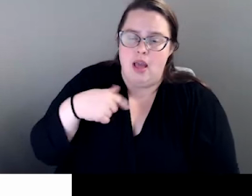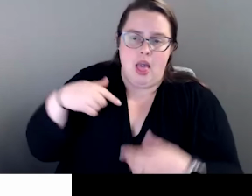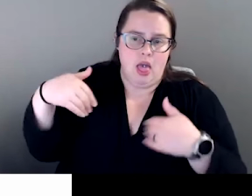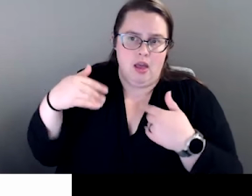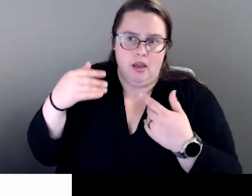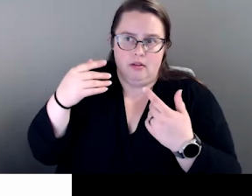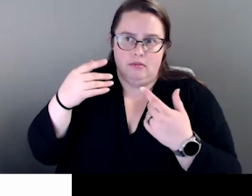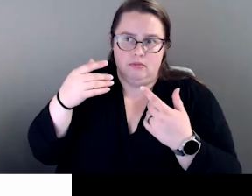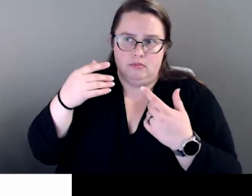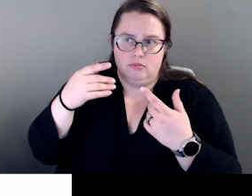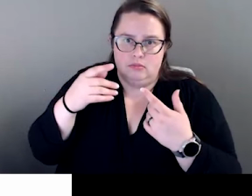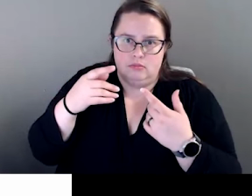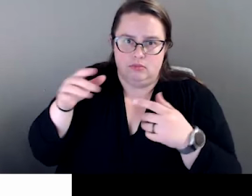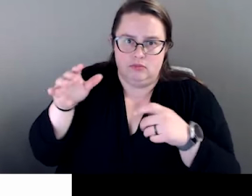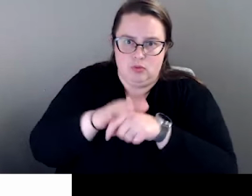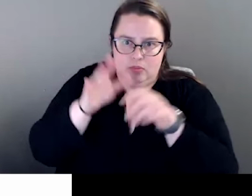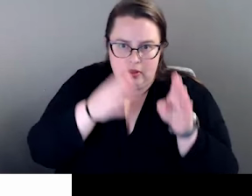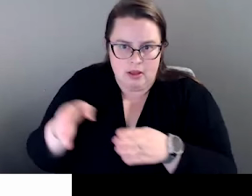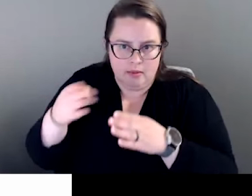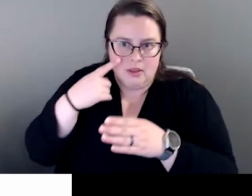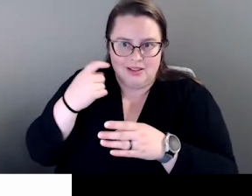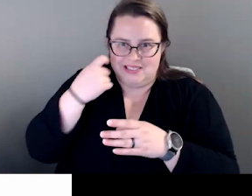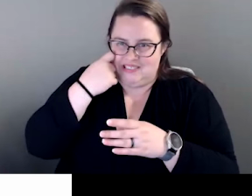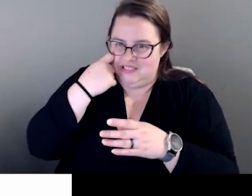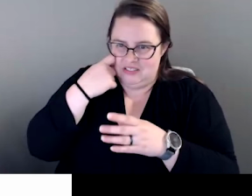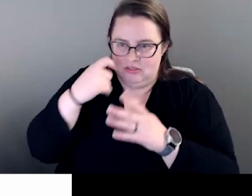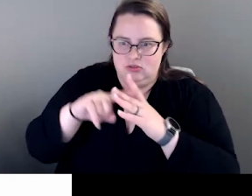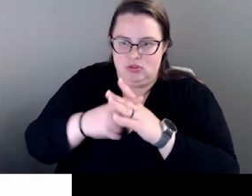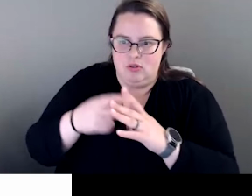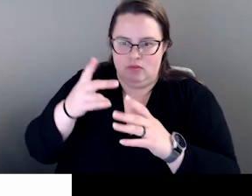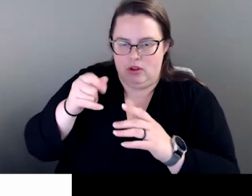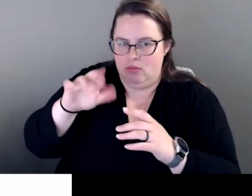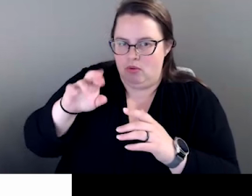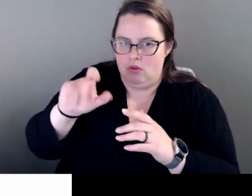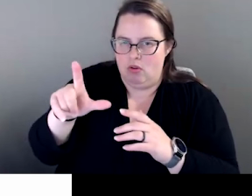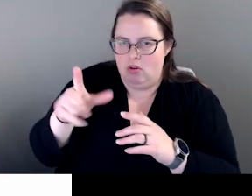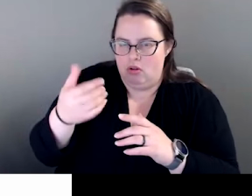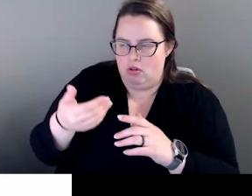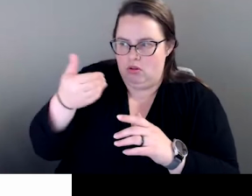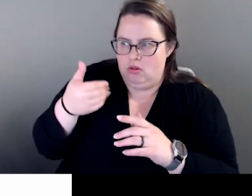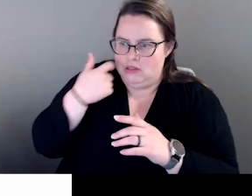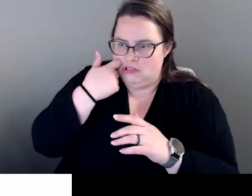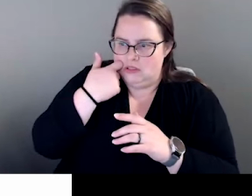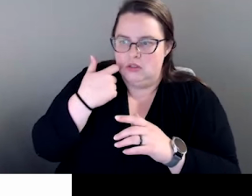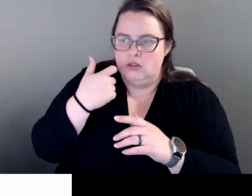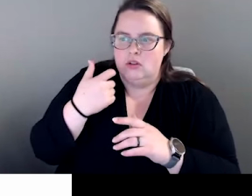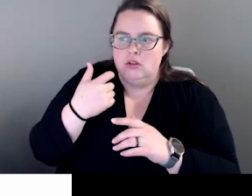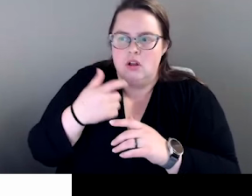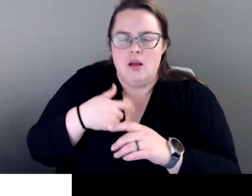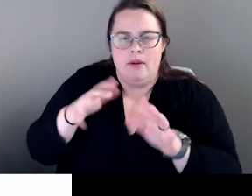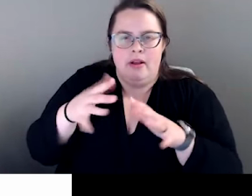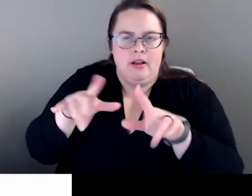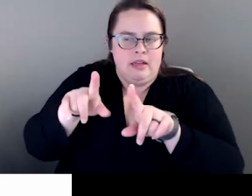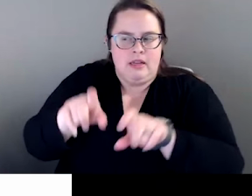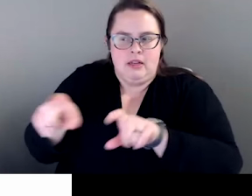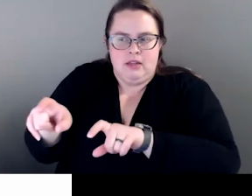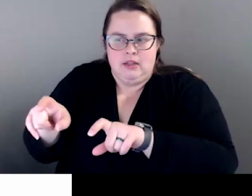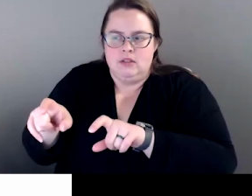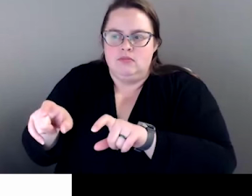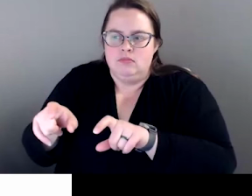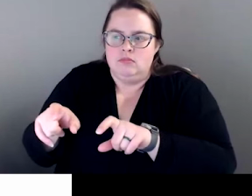it, just because we just brought them in for April. So we do different, I'm kind of testing out the waters. We